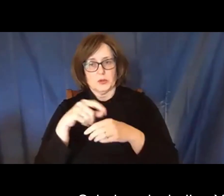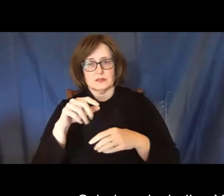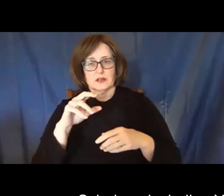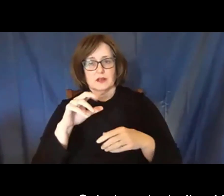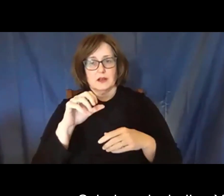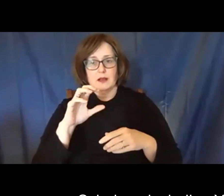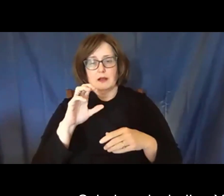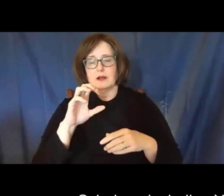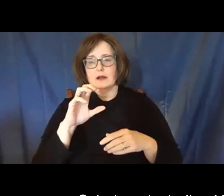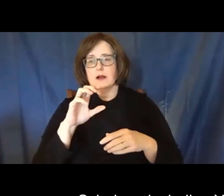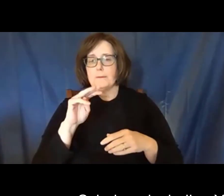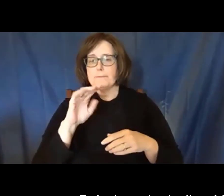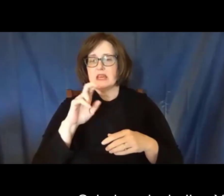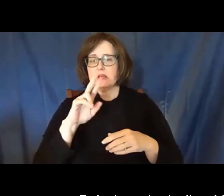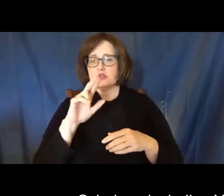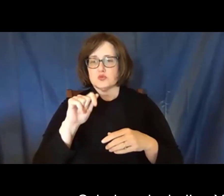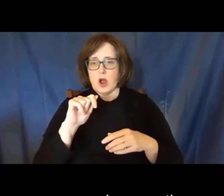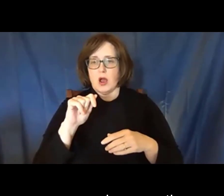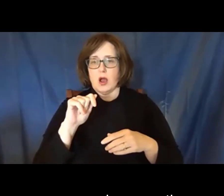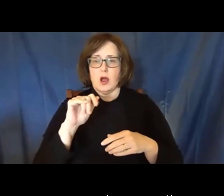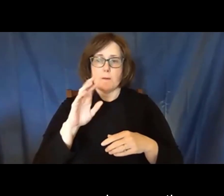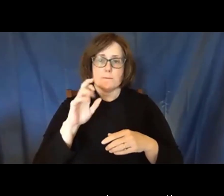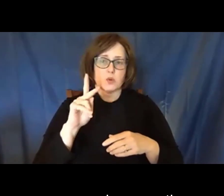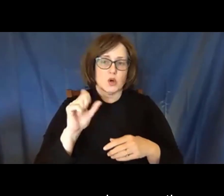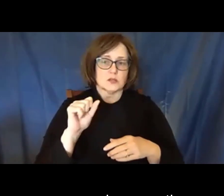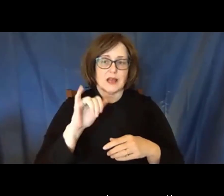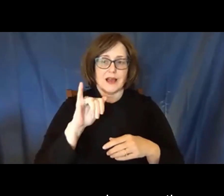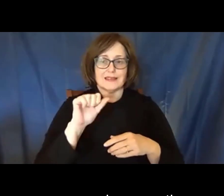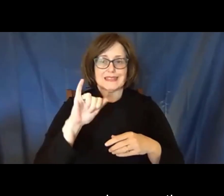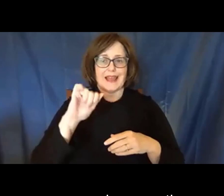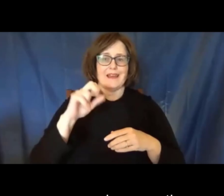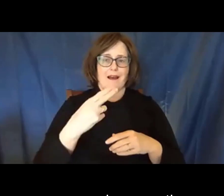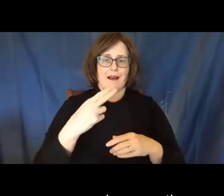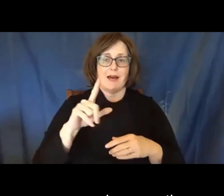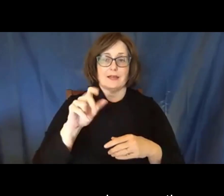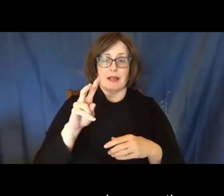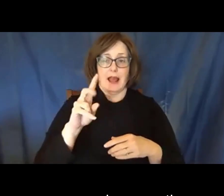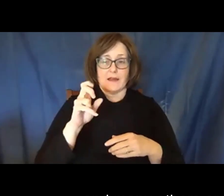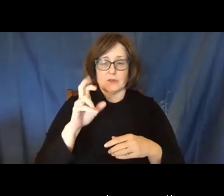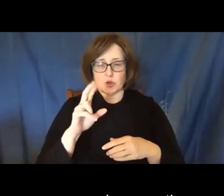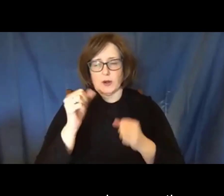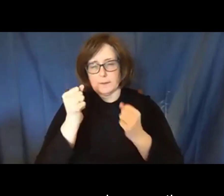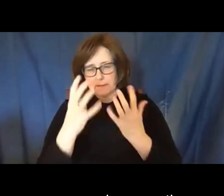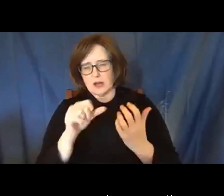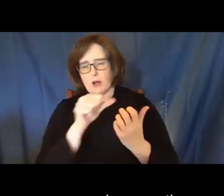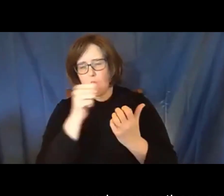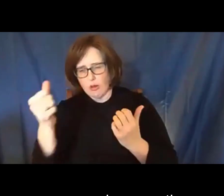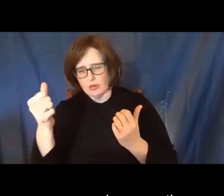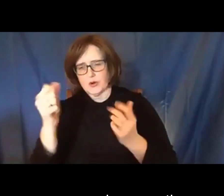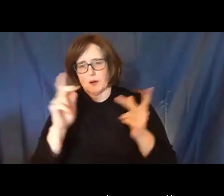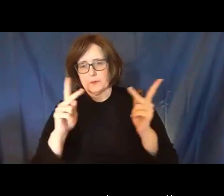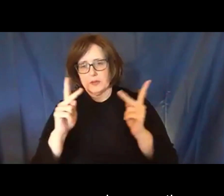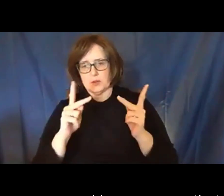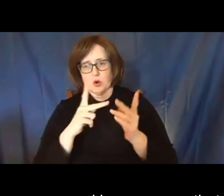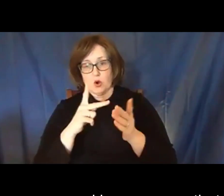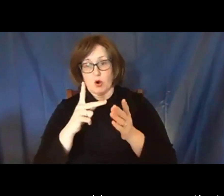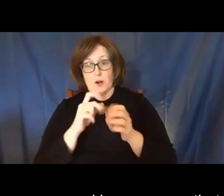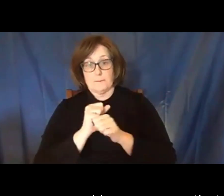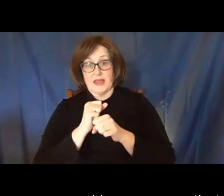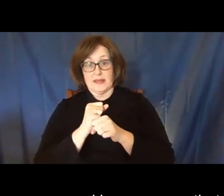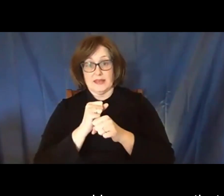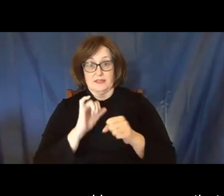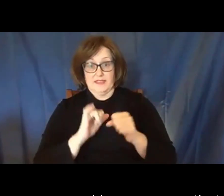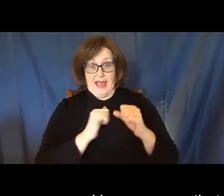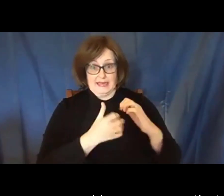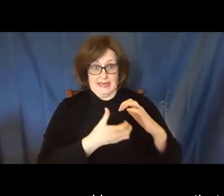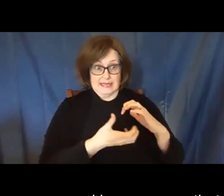Brooks, Isaiah Lavender, and many others, are professionalizing our engagement with the Black fantastic, making